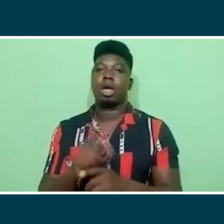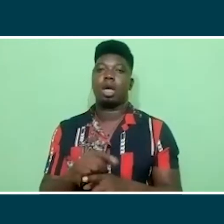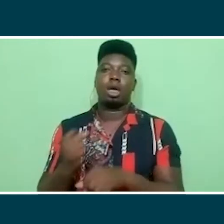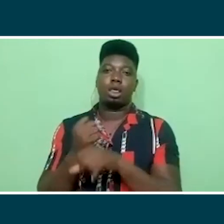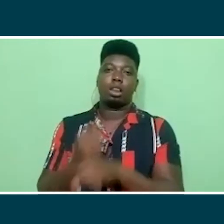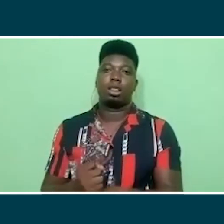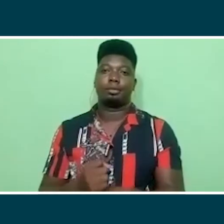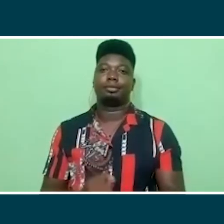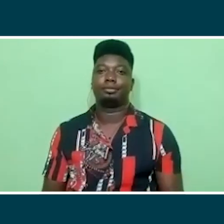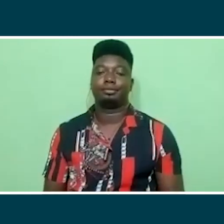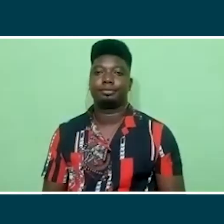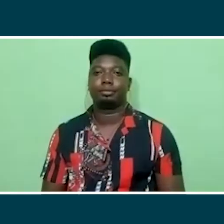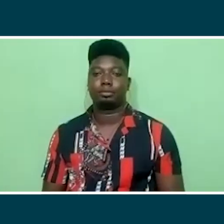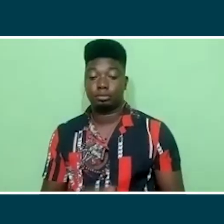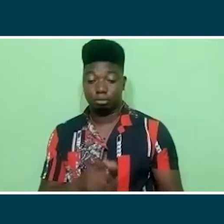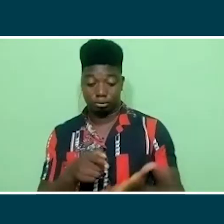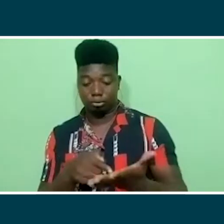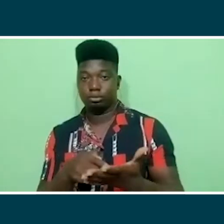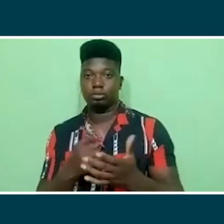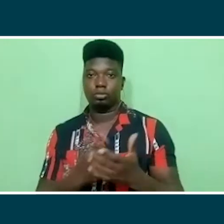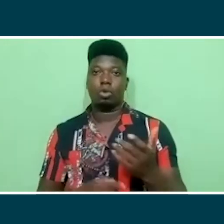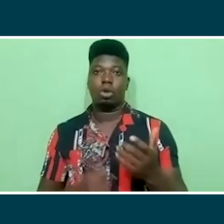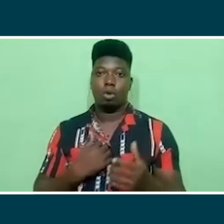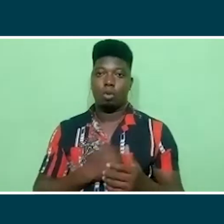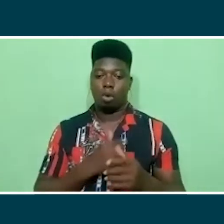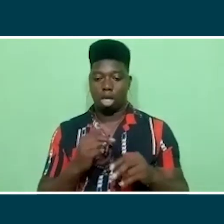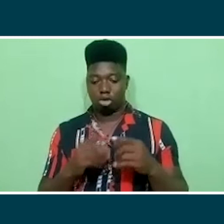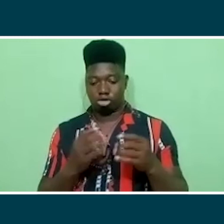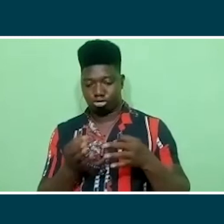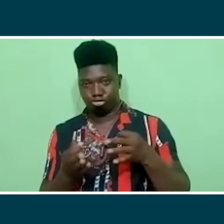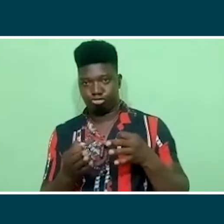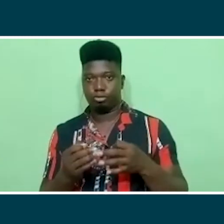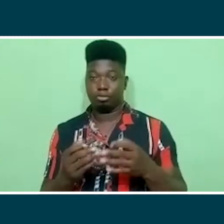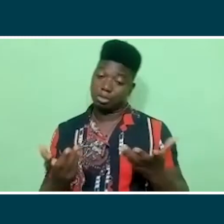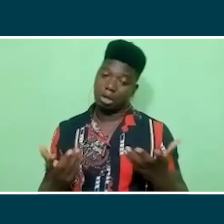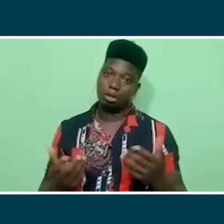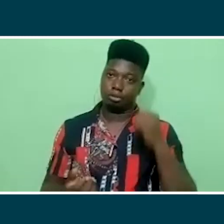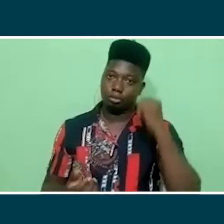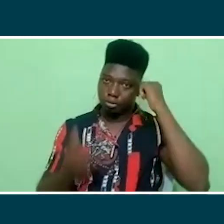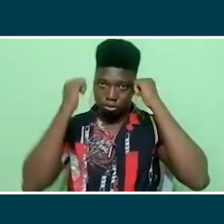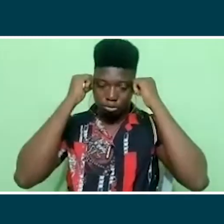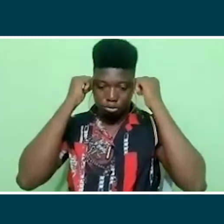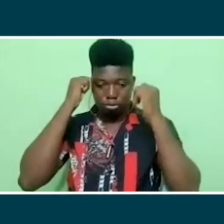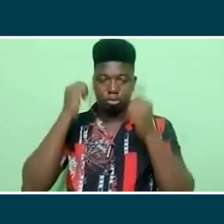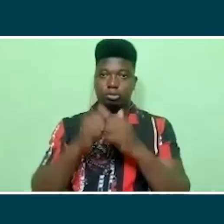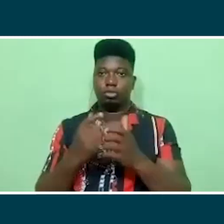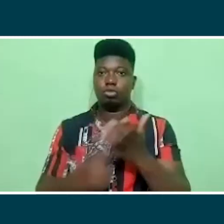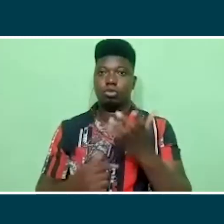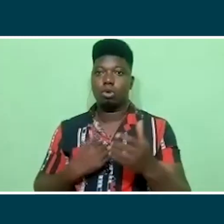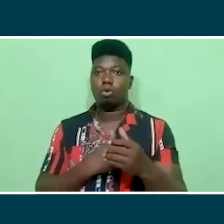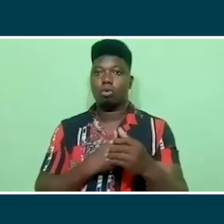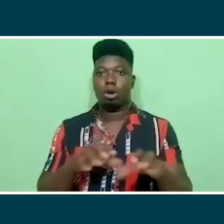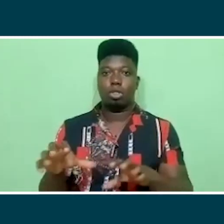of the things which we really need to redefine. However, with what we can do, we are trying to come up with